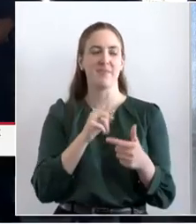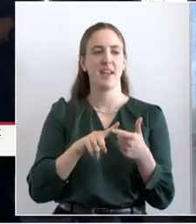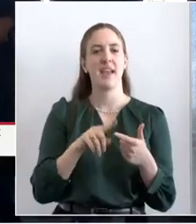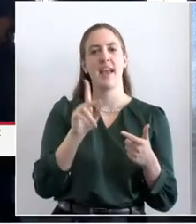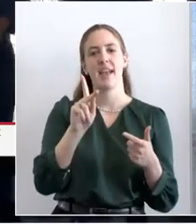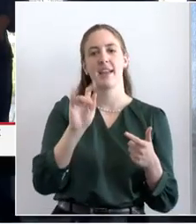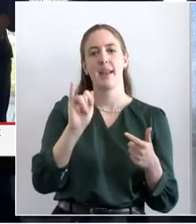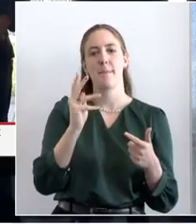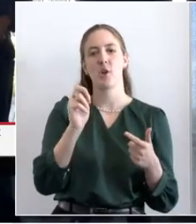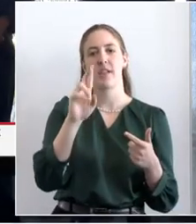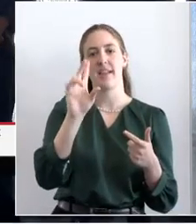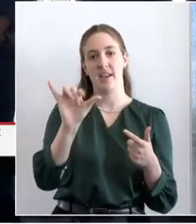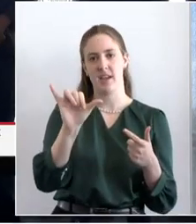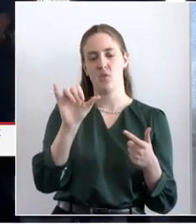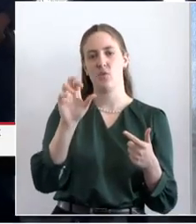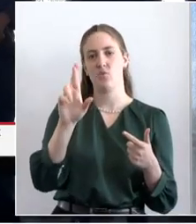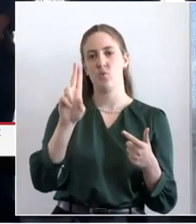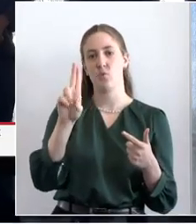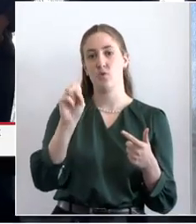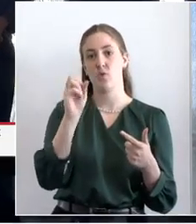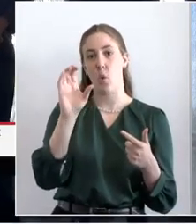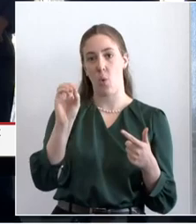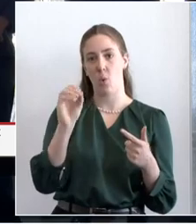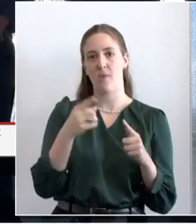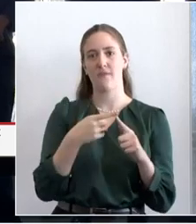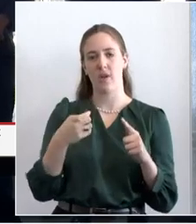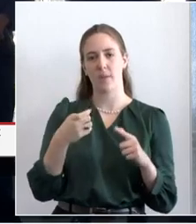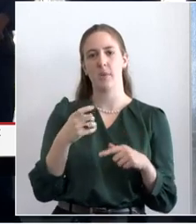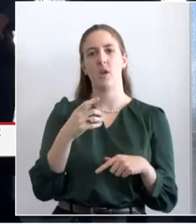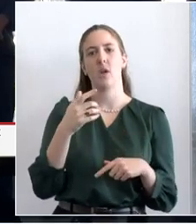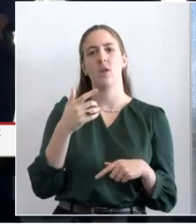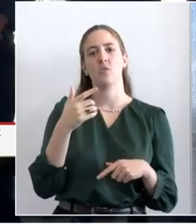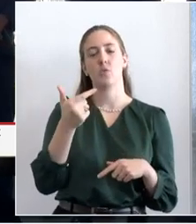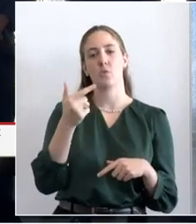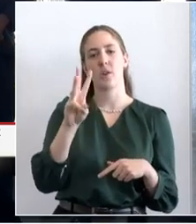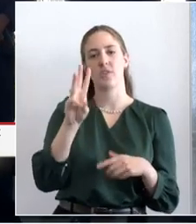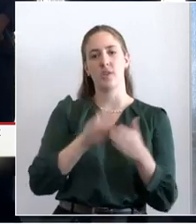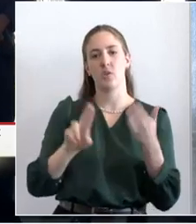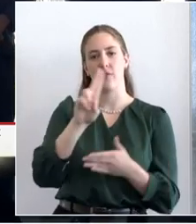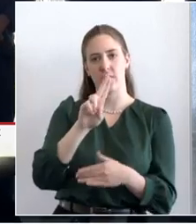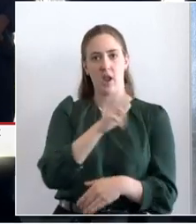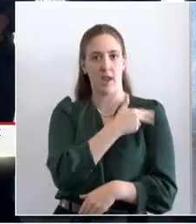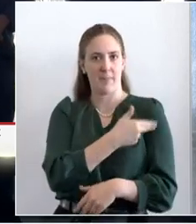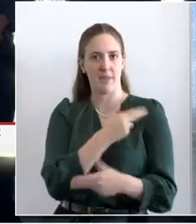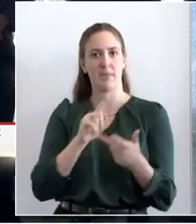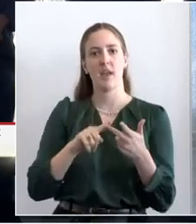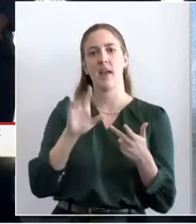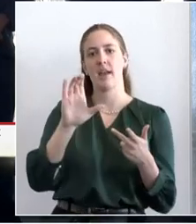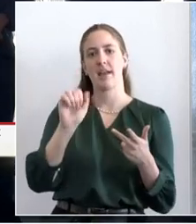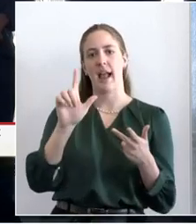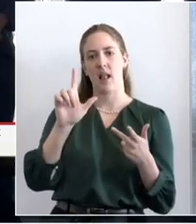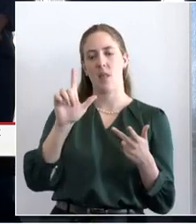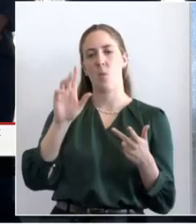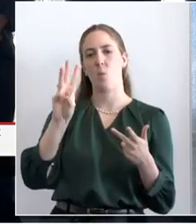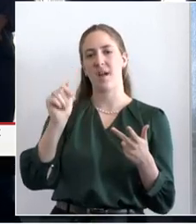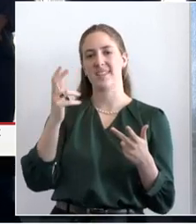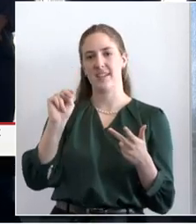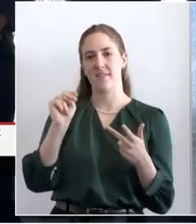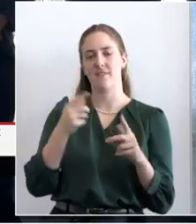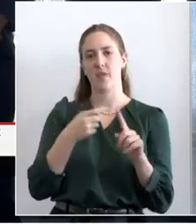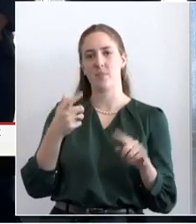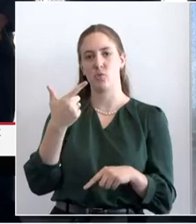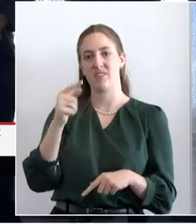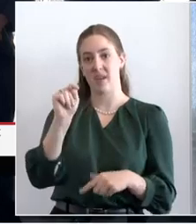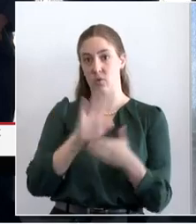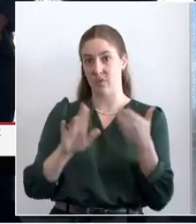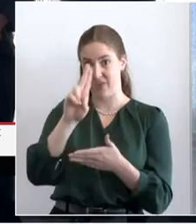George Washington University Hospital, and Cal Watson from Georgetown University. So President